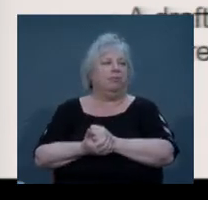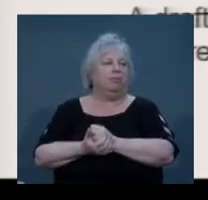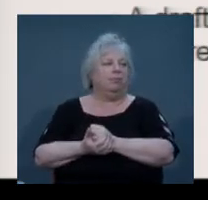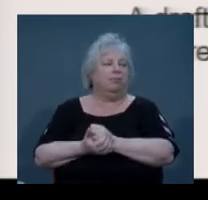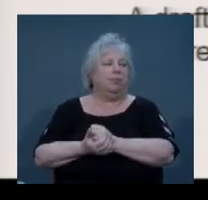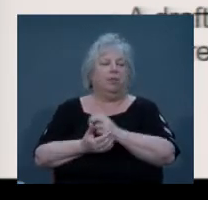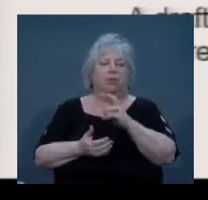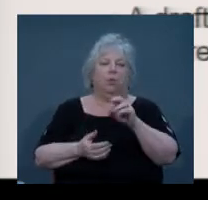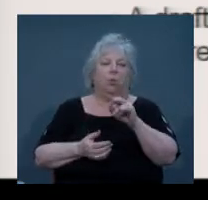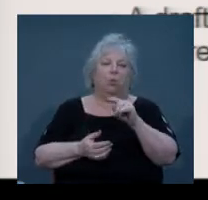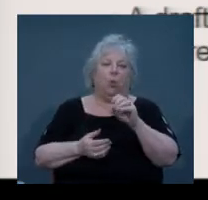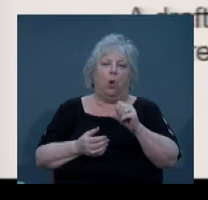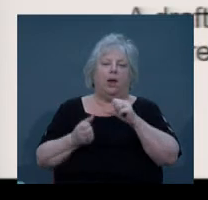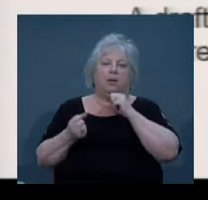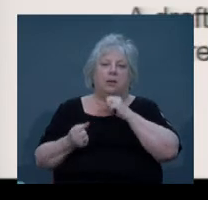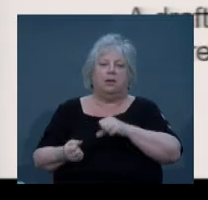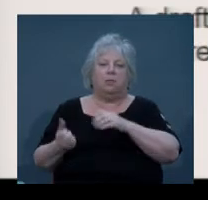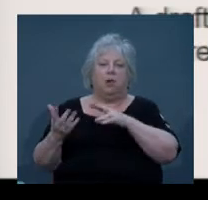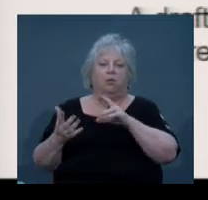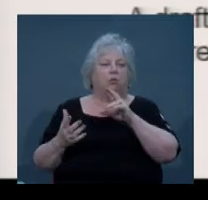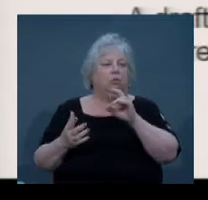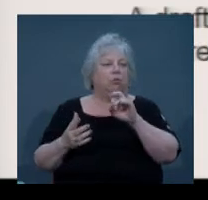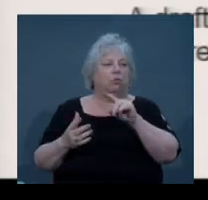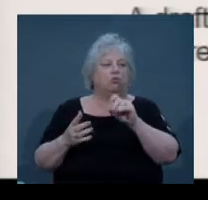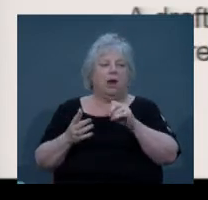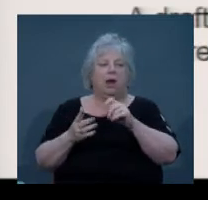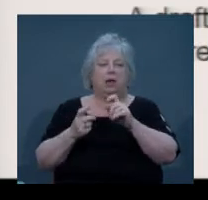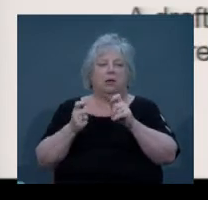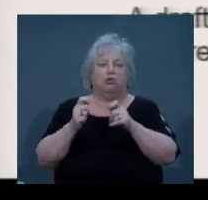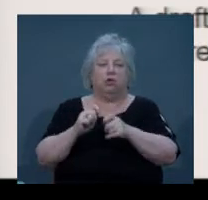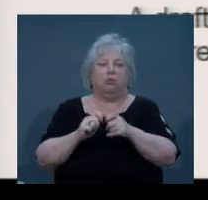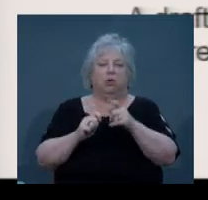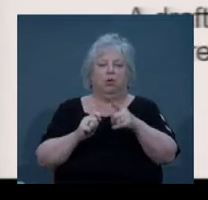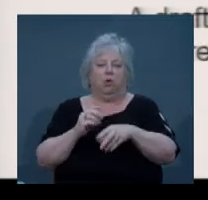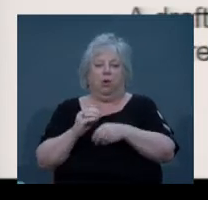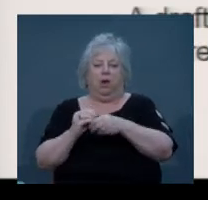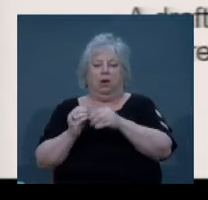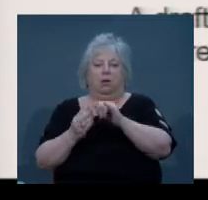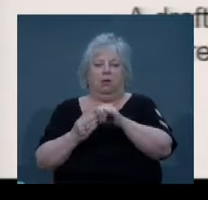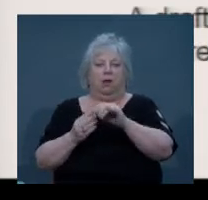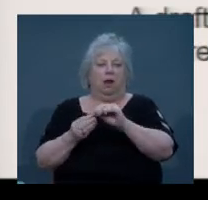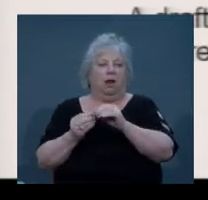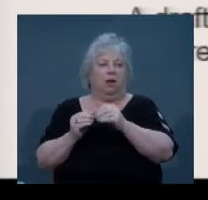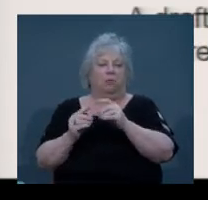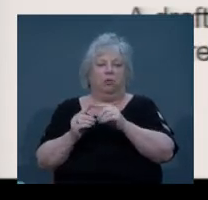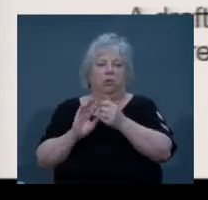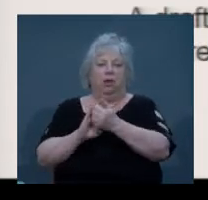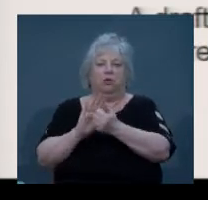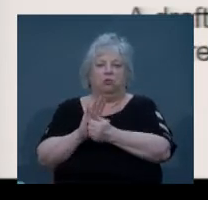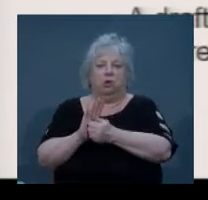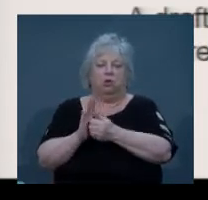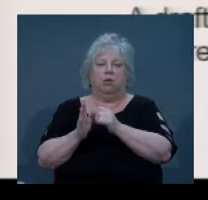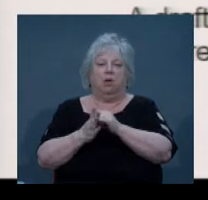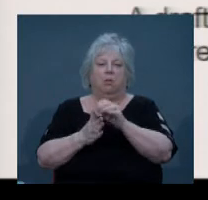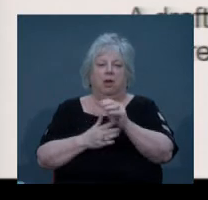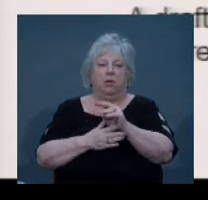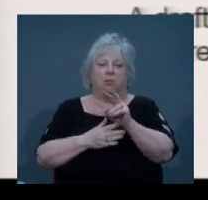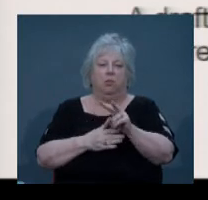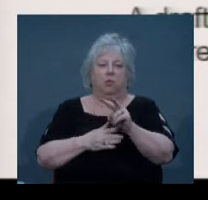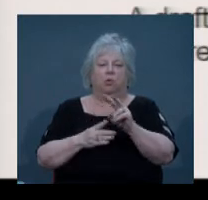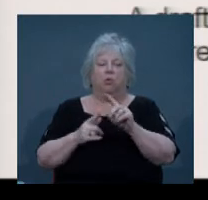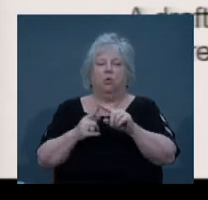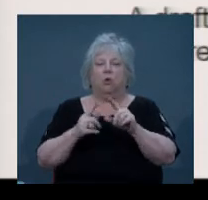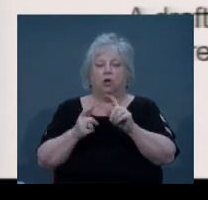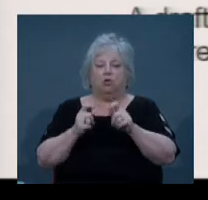here, waste disposal rate adjustment. You all added that item to the agenda. That was the M2